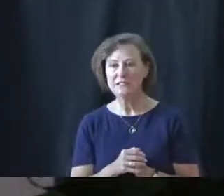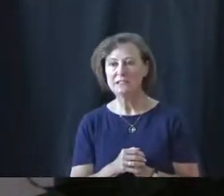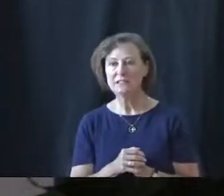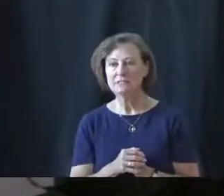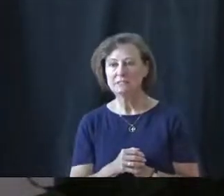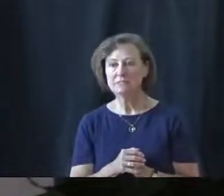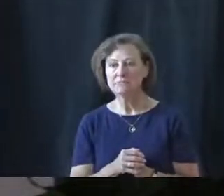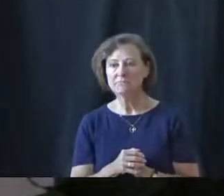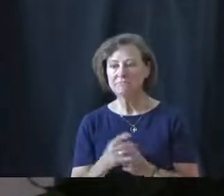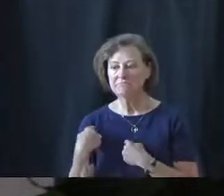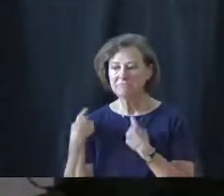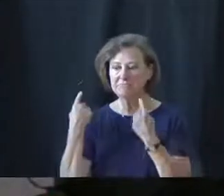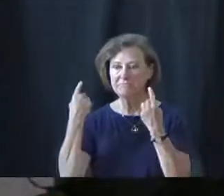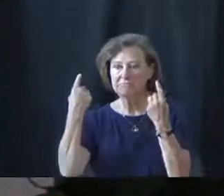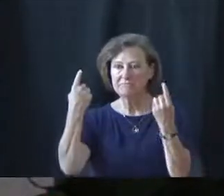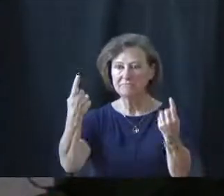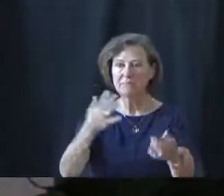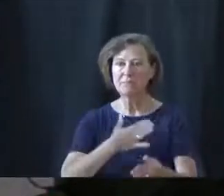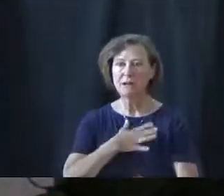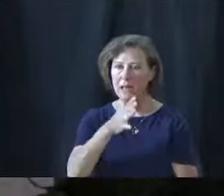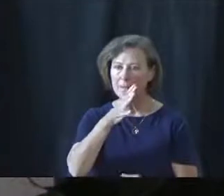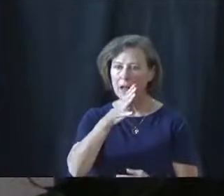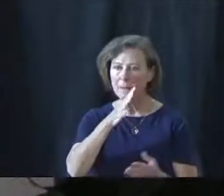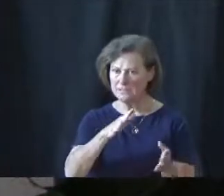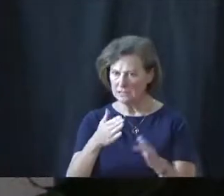Over time, my mom's death kept coming up.